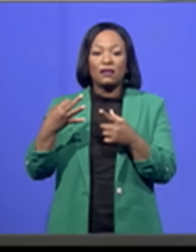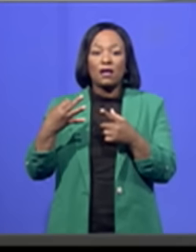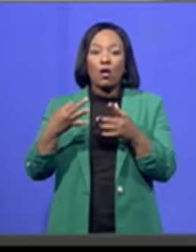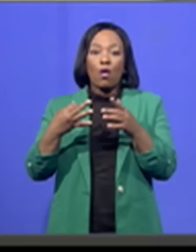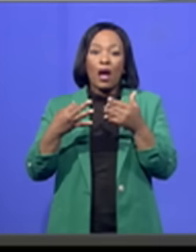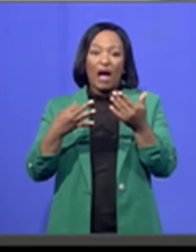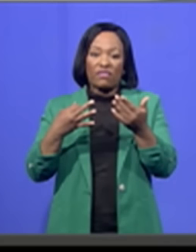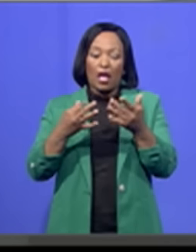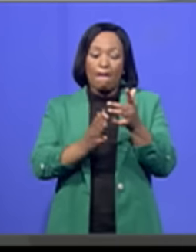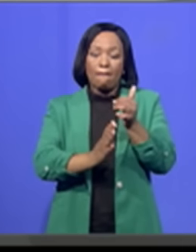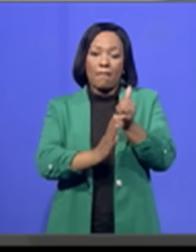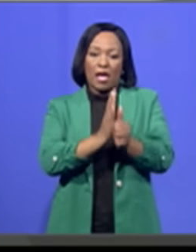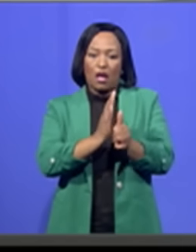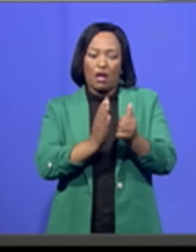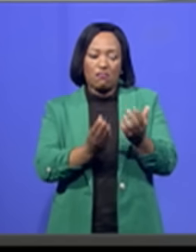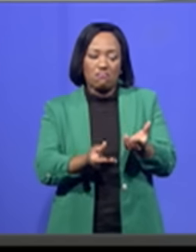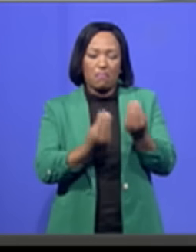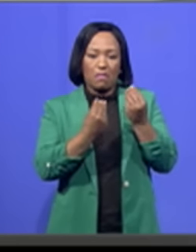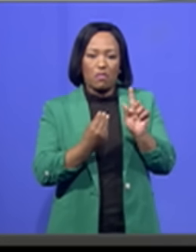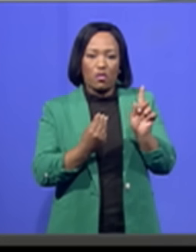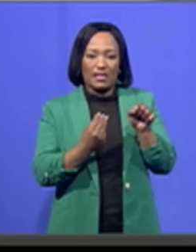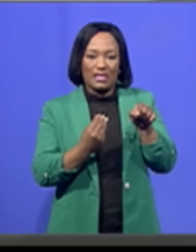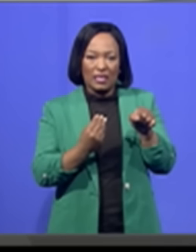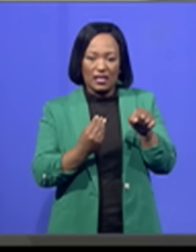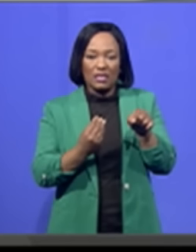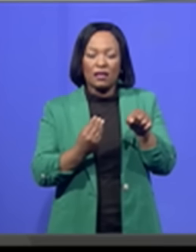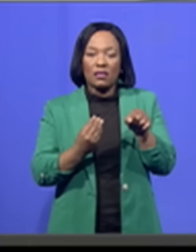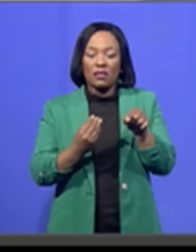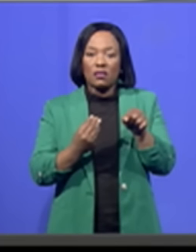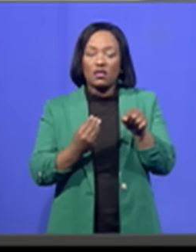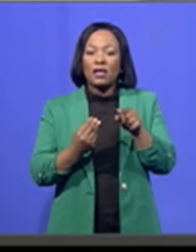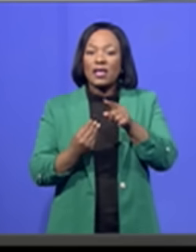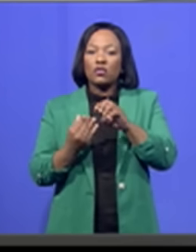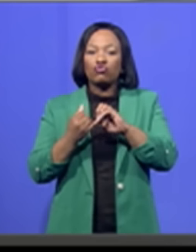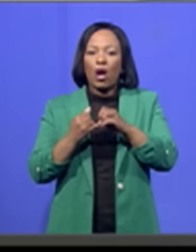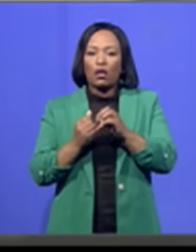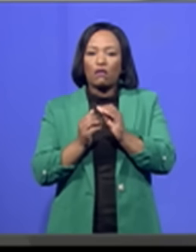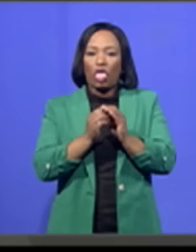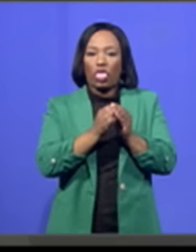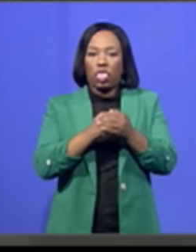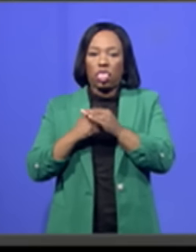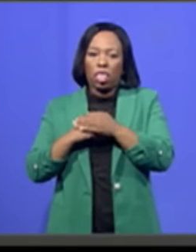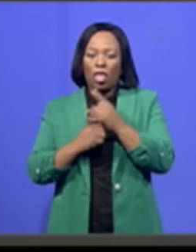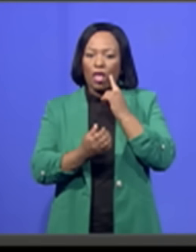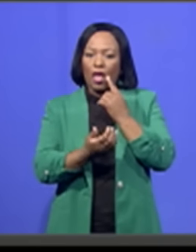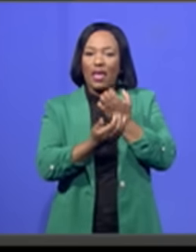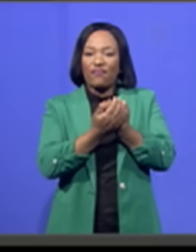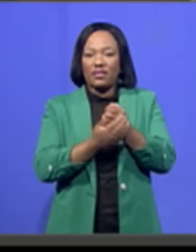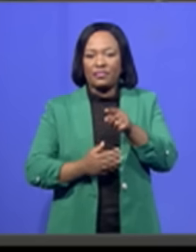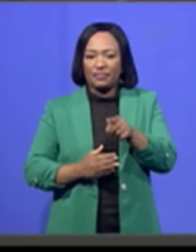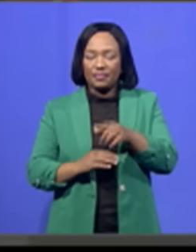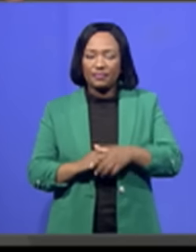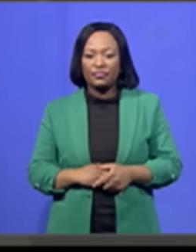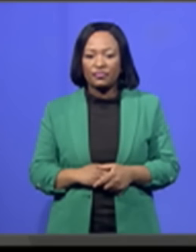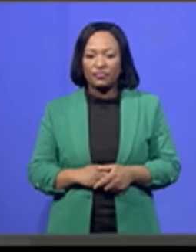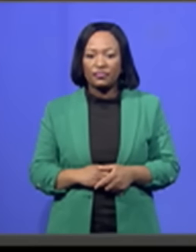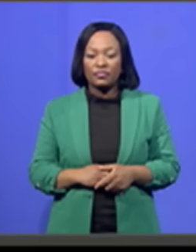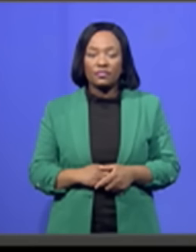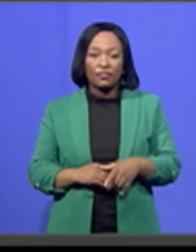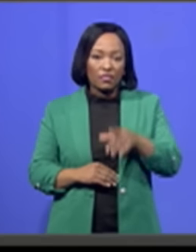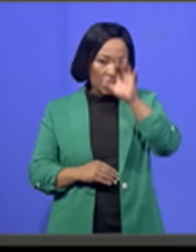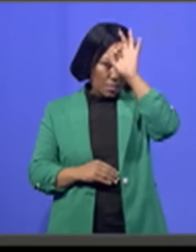murder, and the alternative is also the defeating or obstructing the administration stroke course of justice. Mokapotene wa maphodisa o